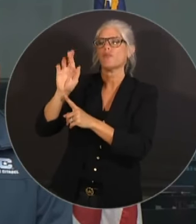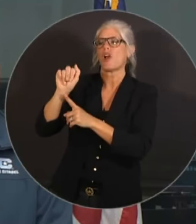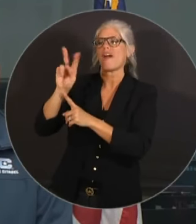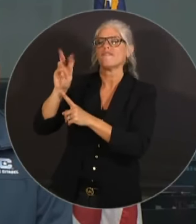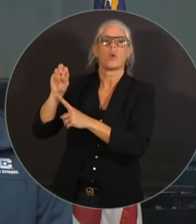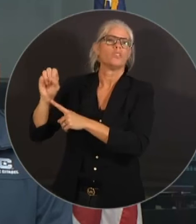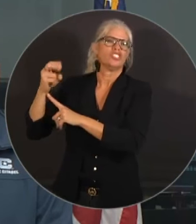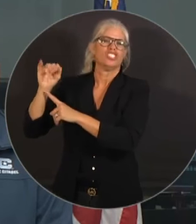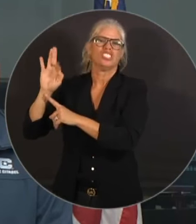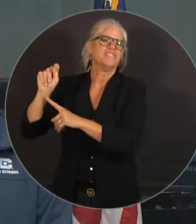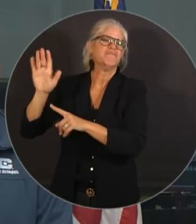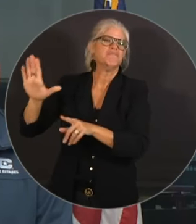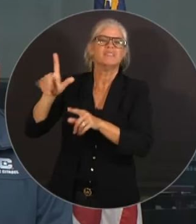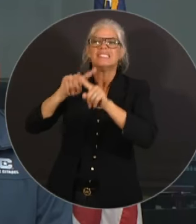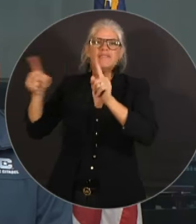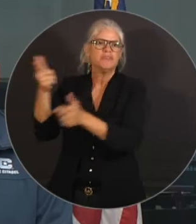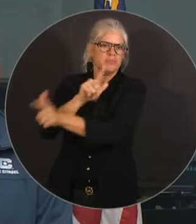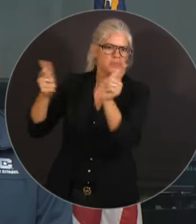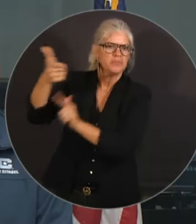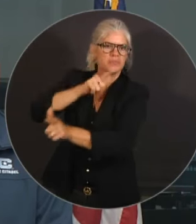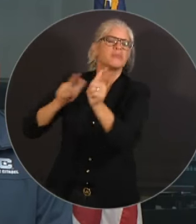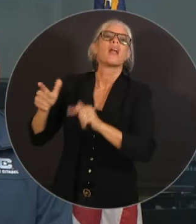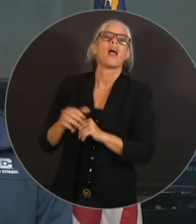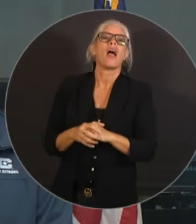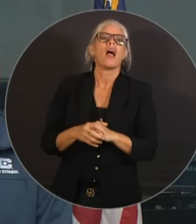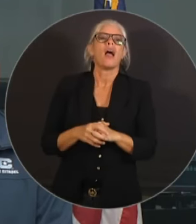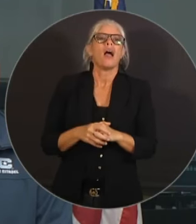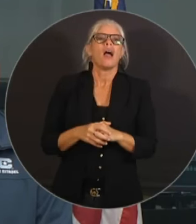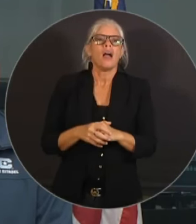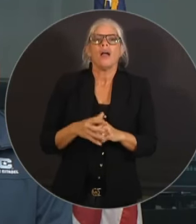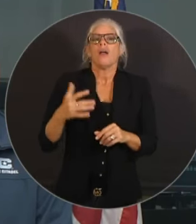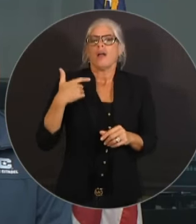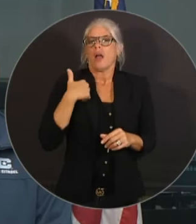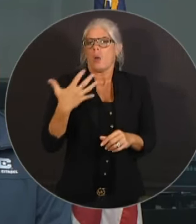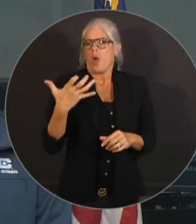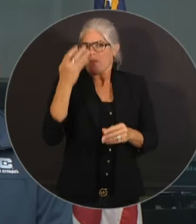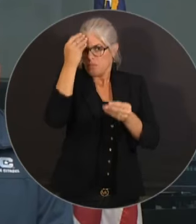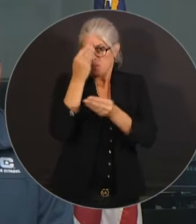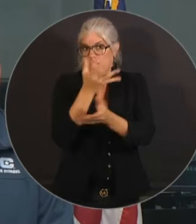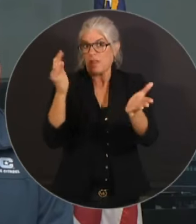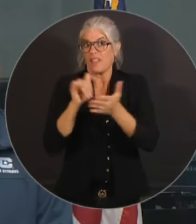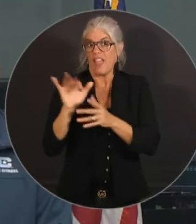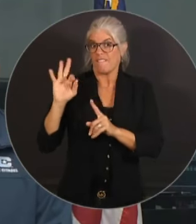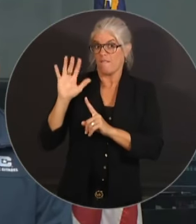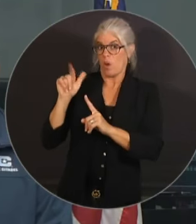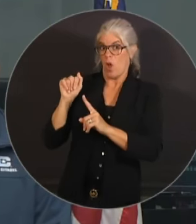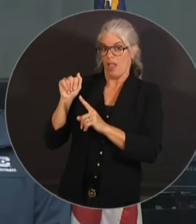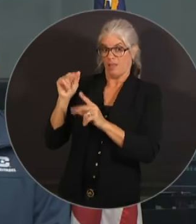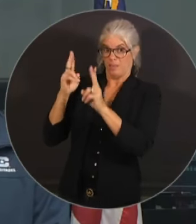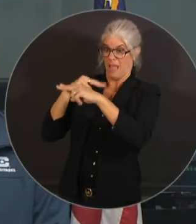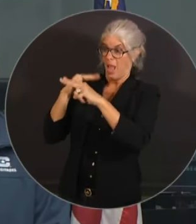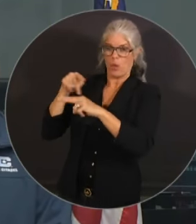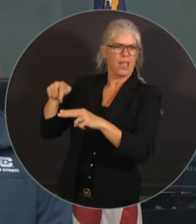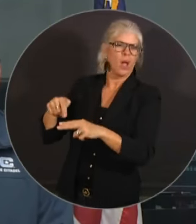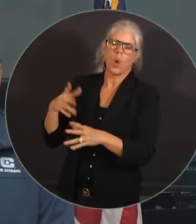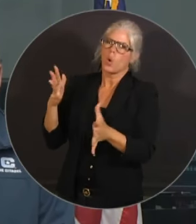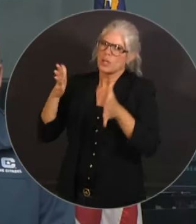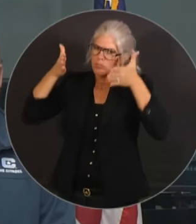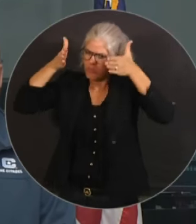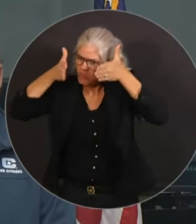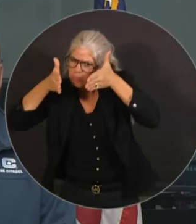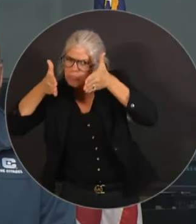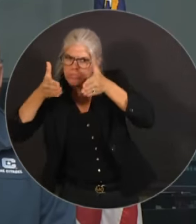Perdue talked about the fuel deliveries. The governor did as well. We want to assure you that the Florida Highway Patrol is engaged in transporting and